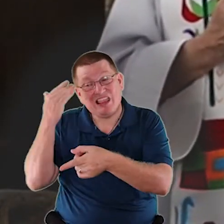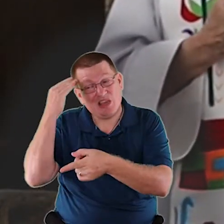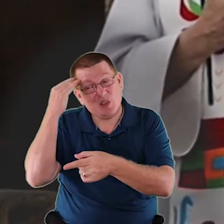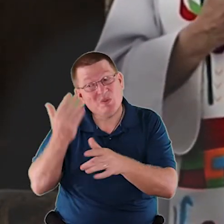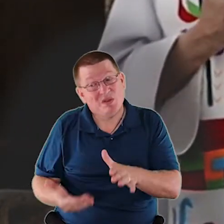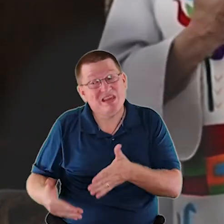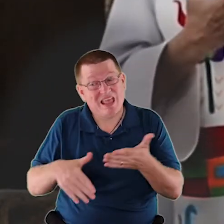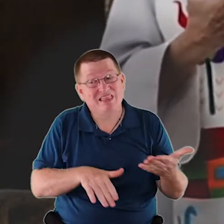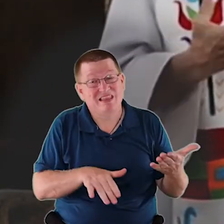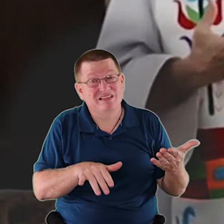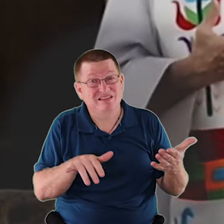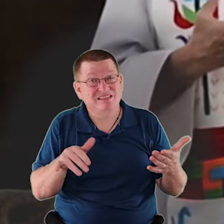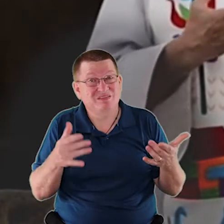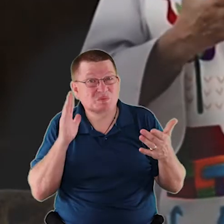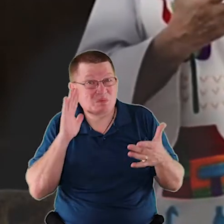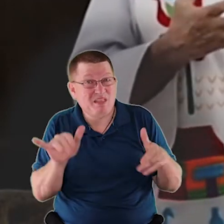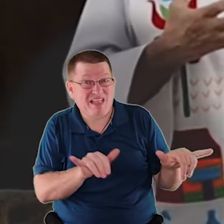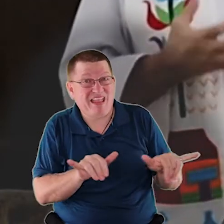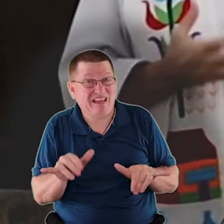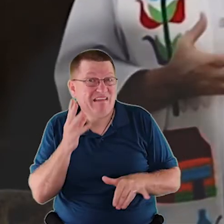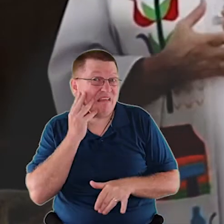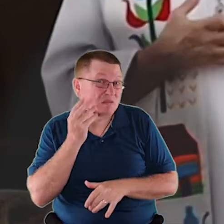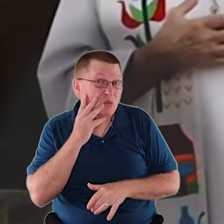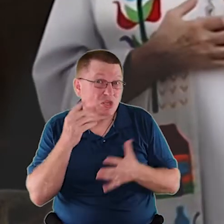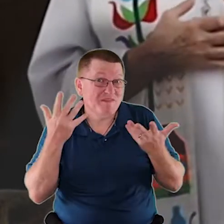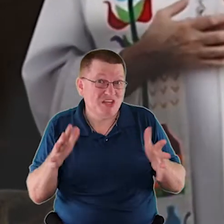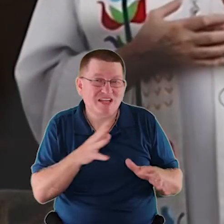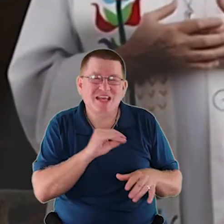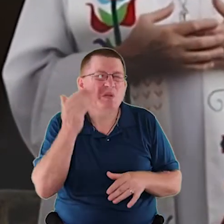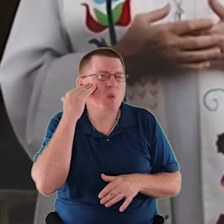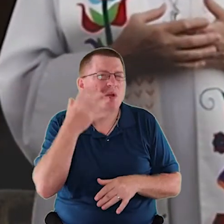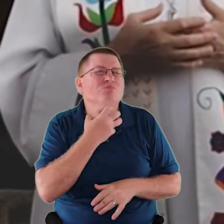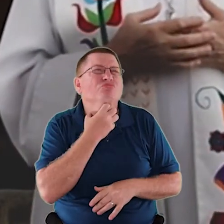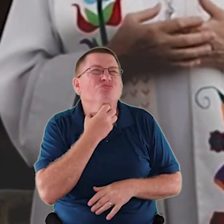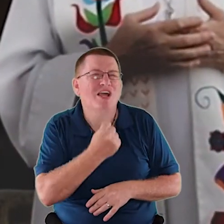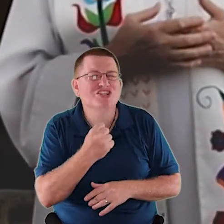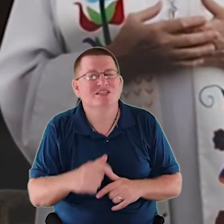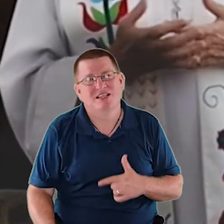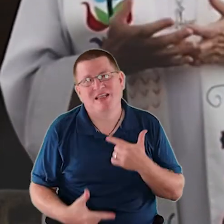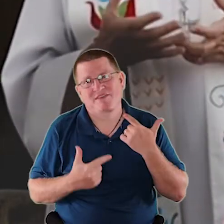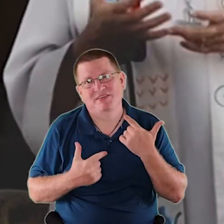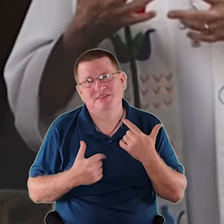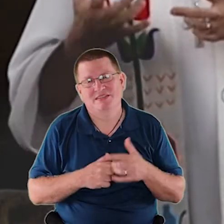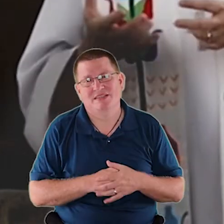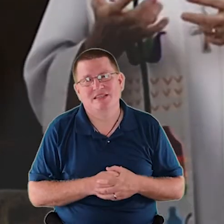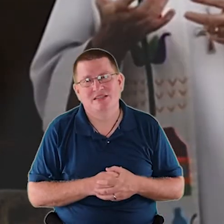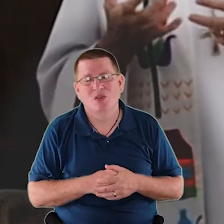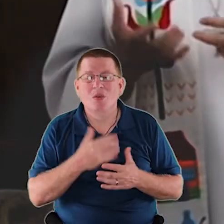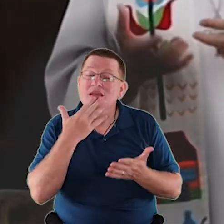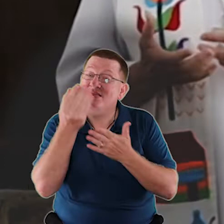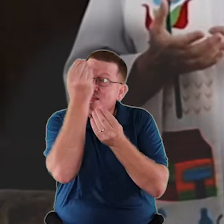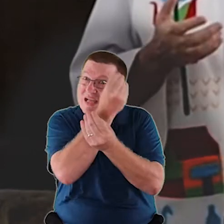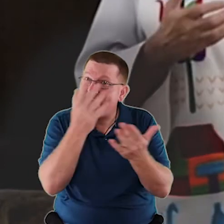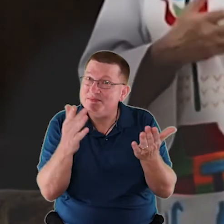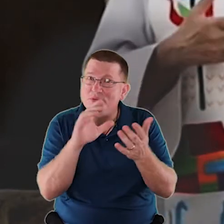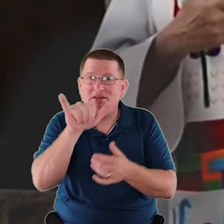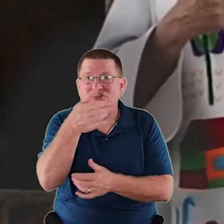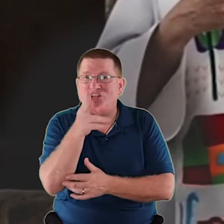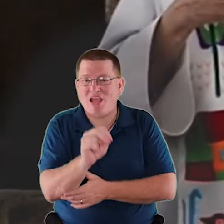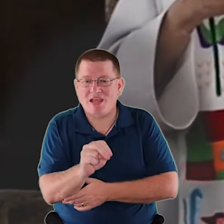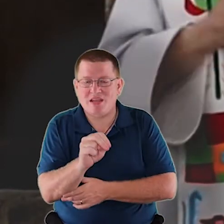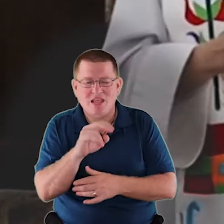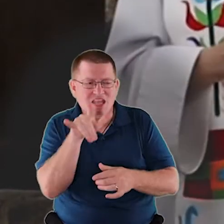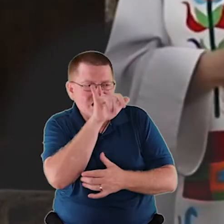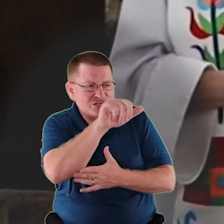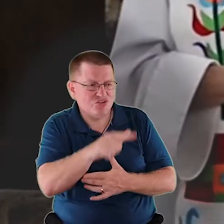like and how precious life is. So in the Gospel of John, eternal life